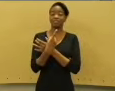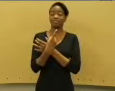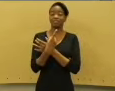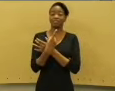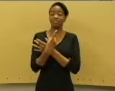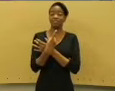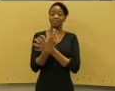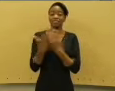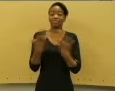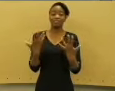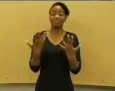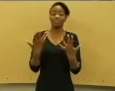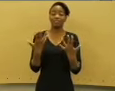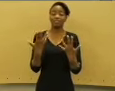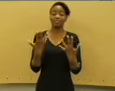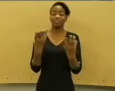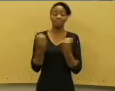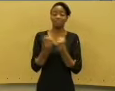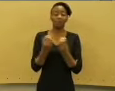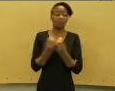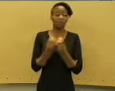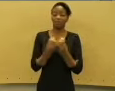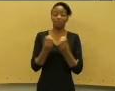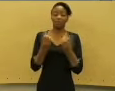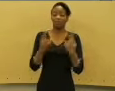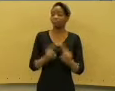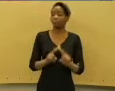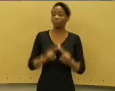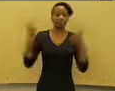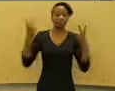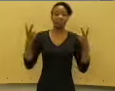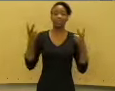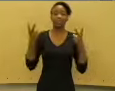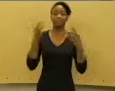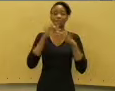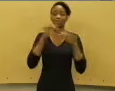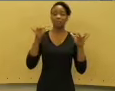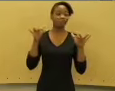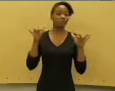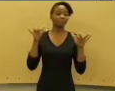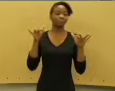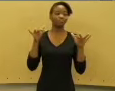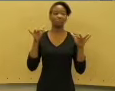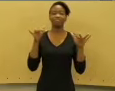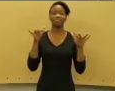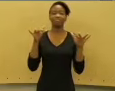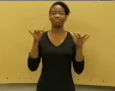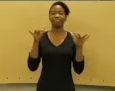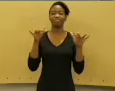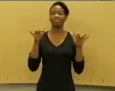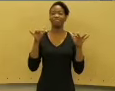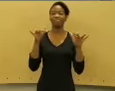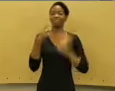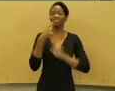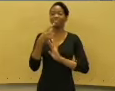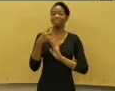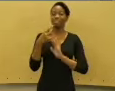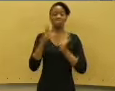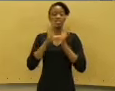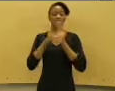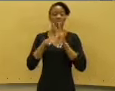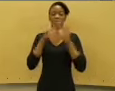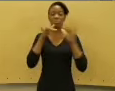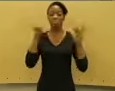as something completely different. You know, it wouldn't have been something disability related. You know, it would have been a failure,